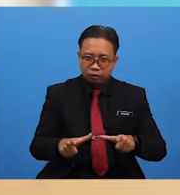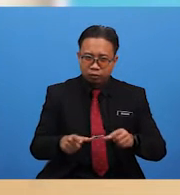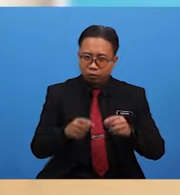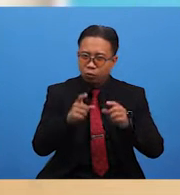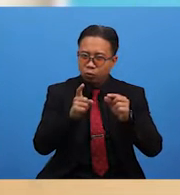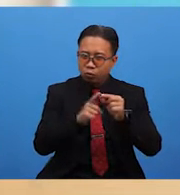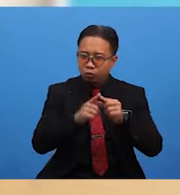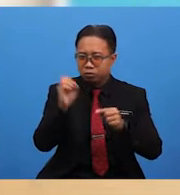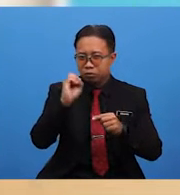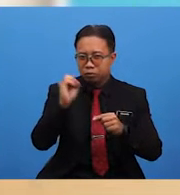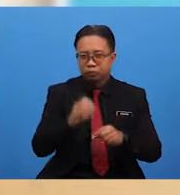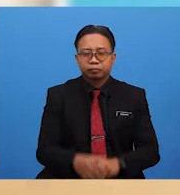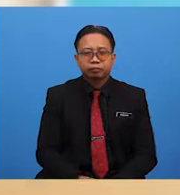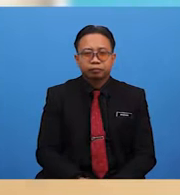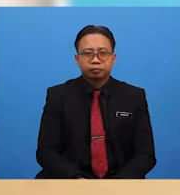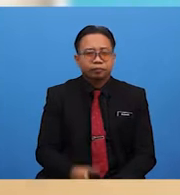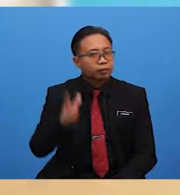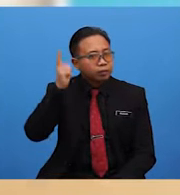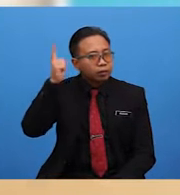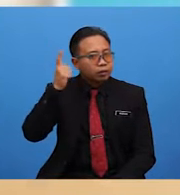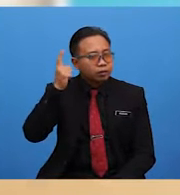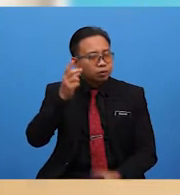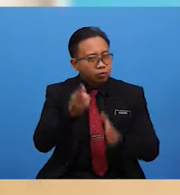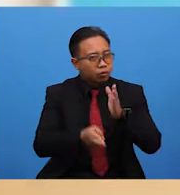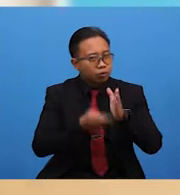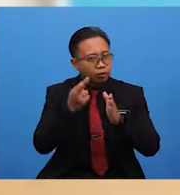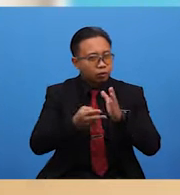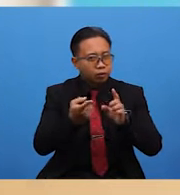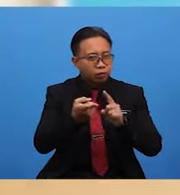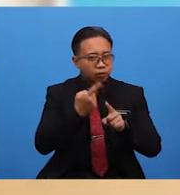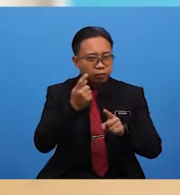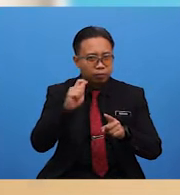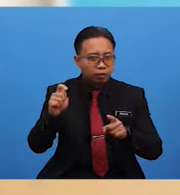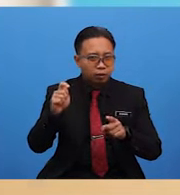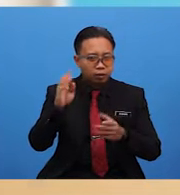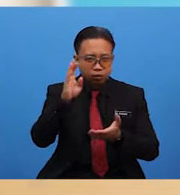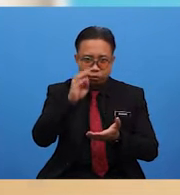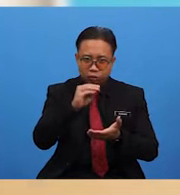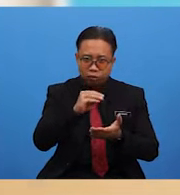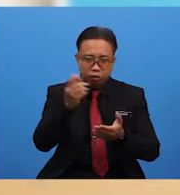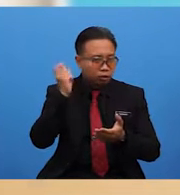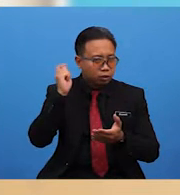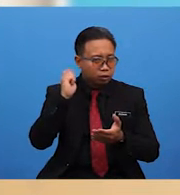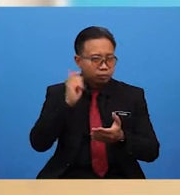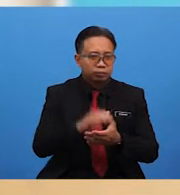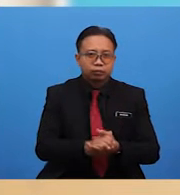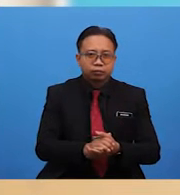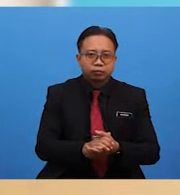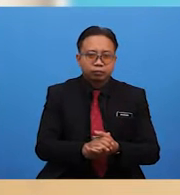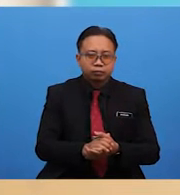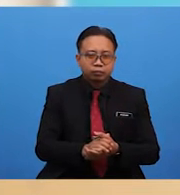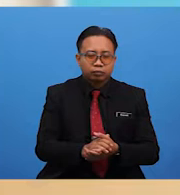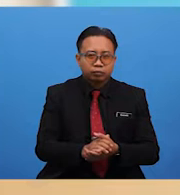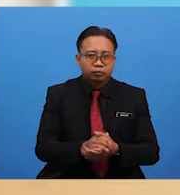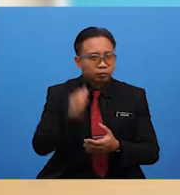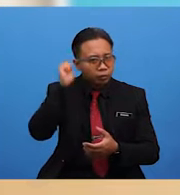missing words. You will listen to a recording from the talk and complete this passage with the words